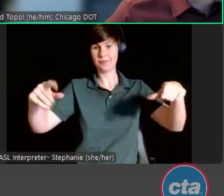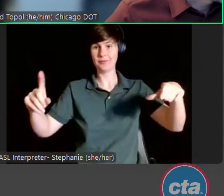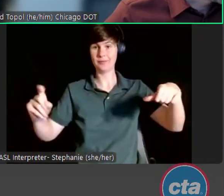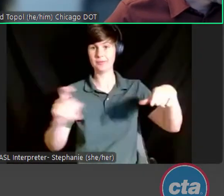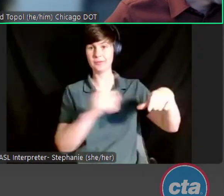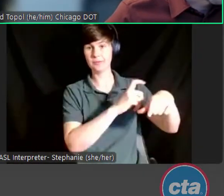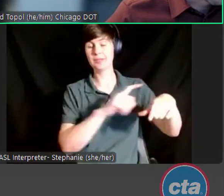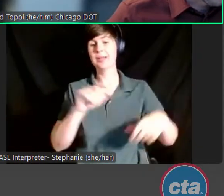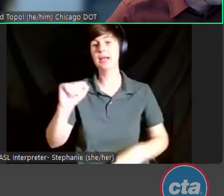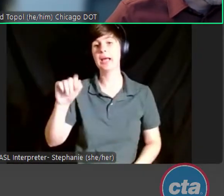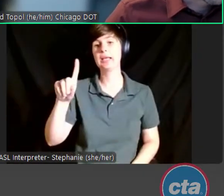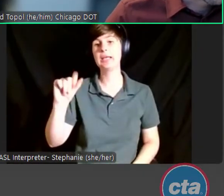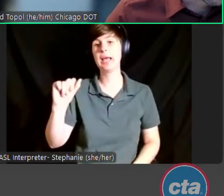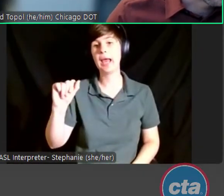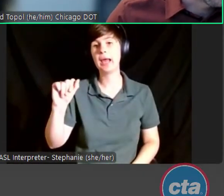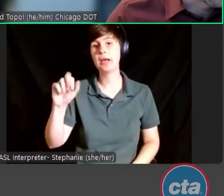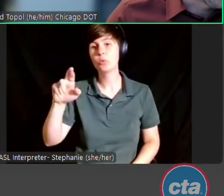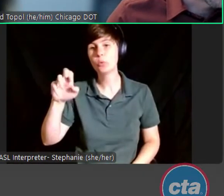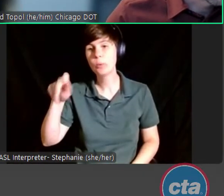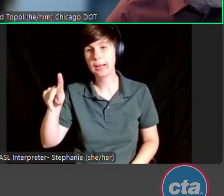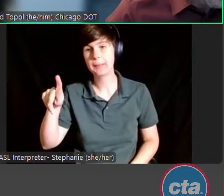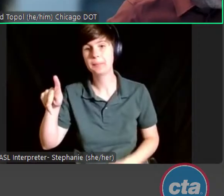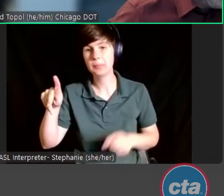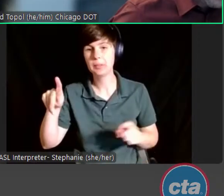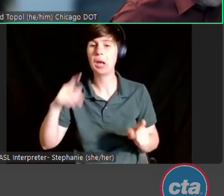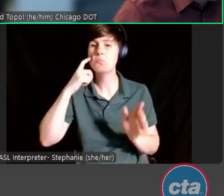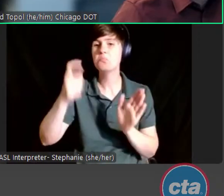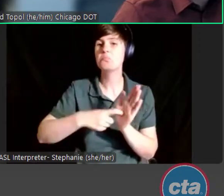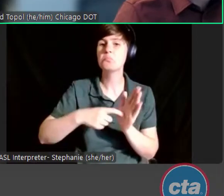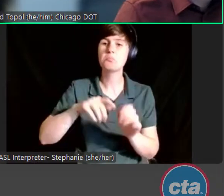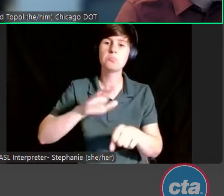ADA ramps on both sides and detectable warnings.